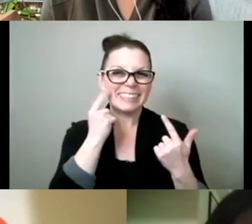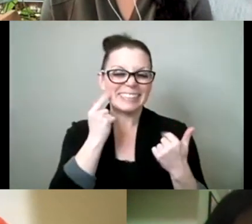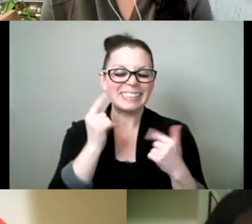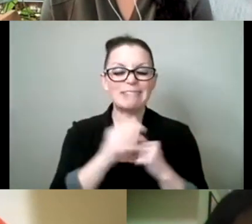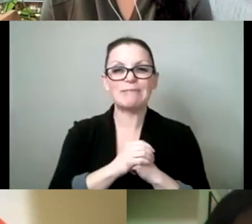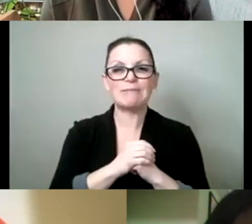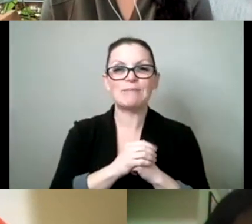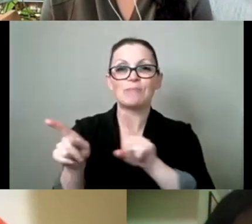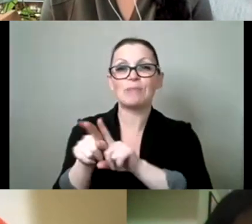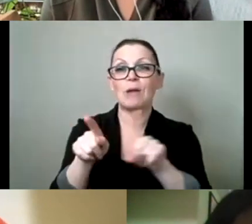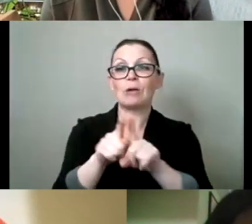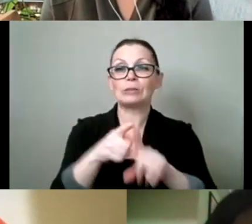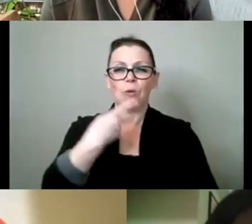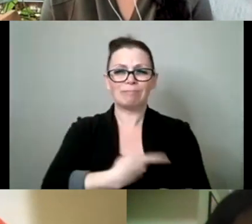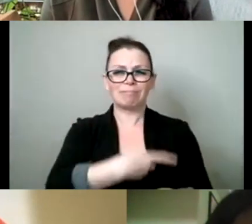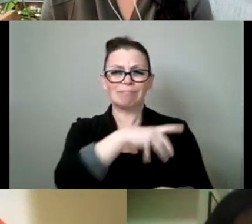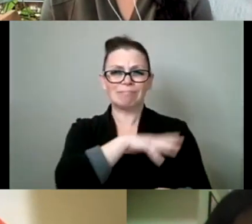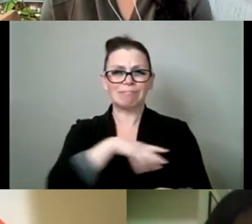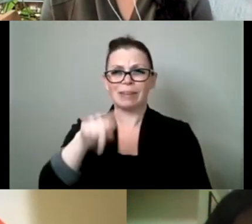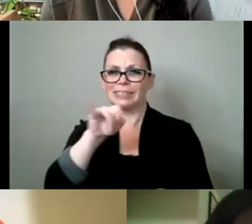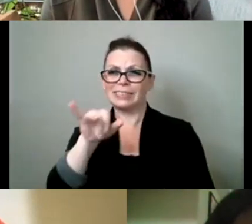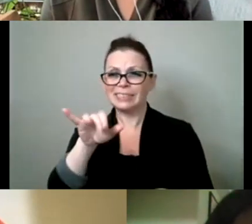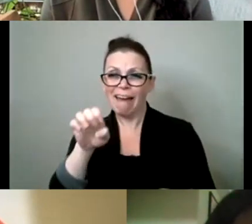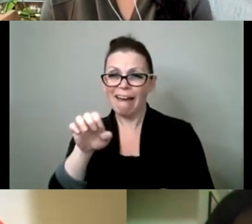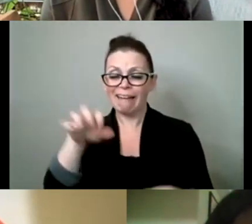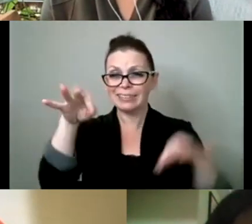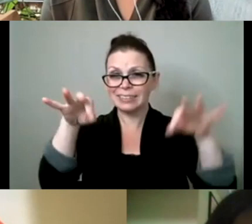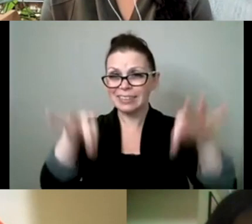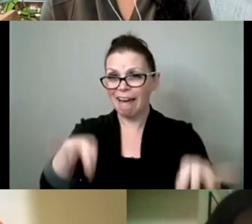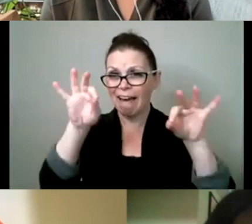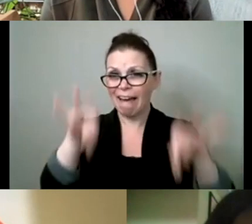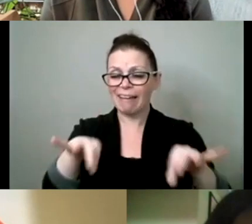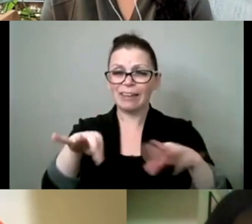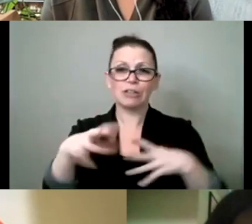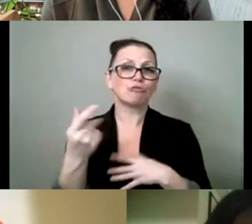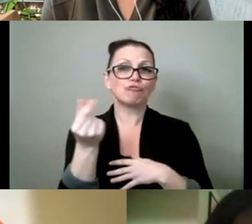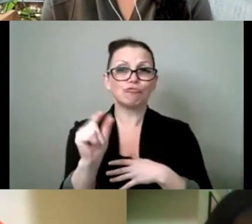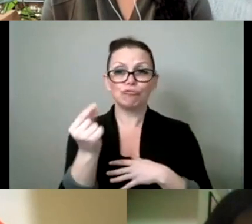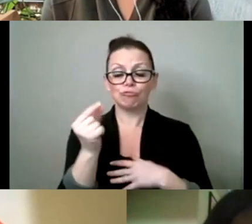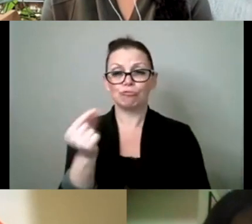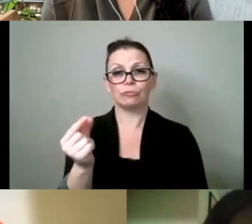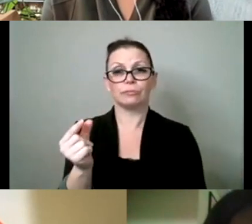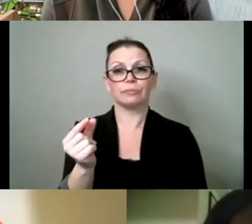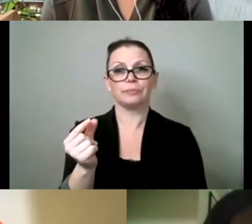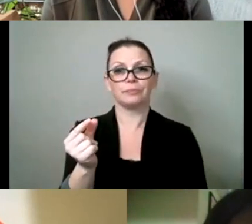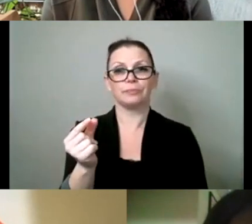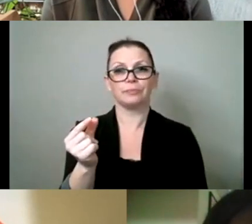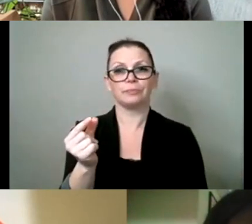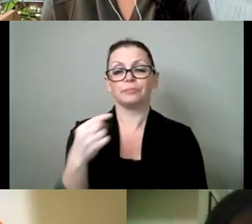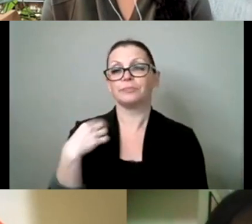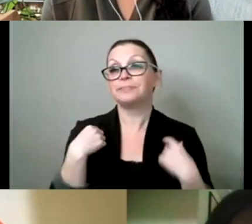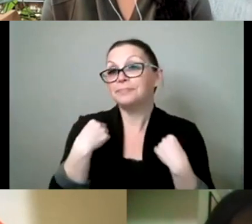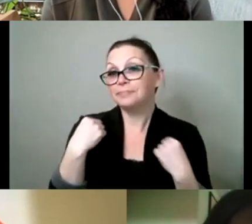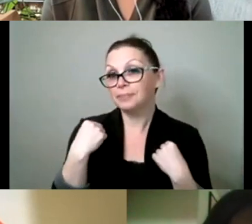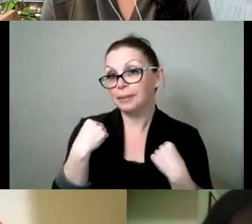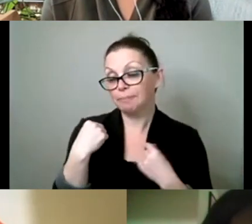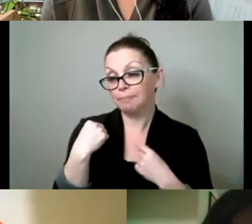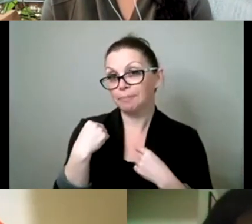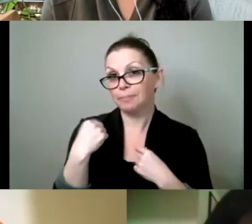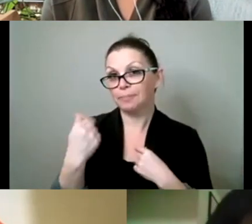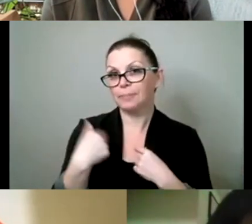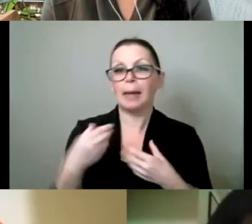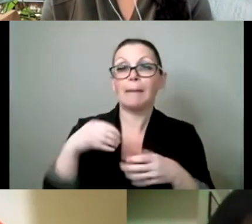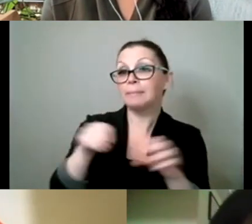a tie-dye seafoam green a blouse, and I'm in